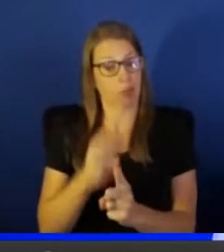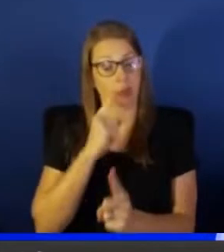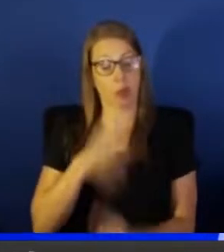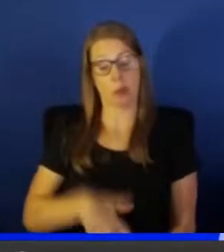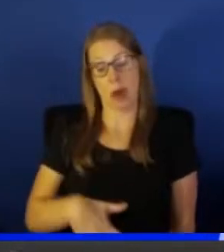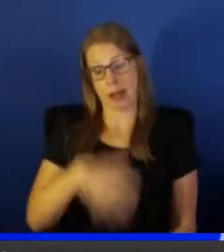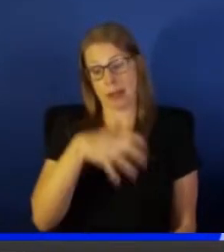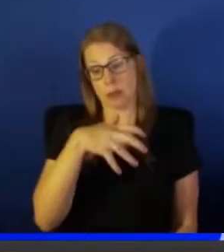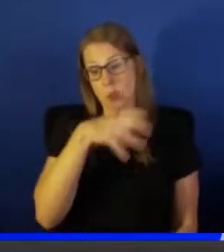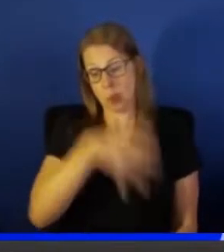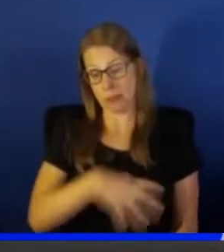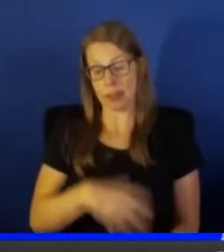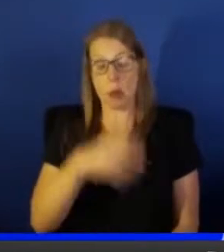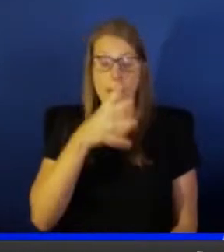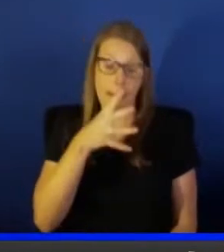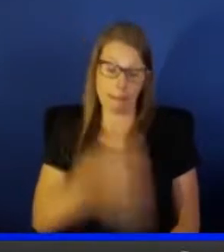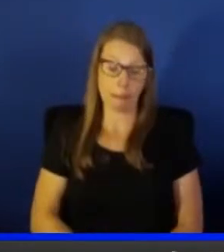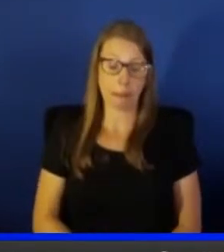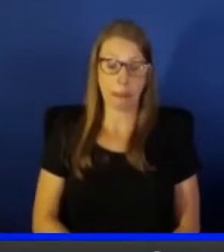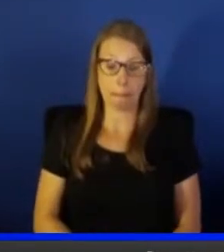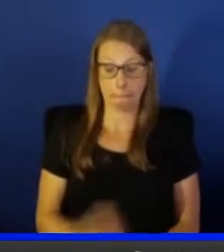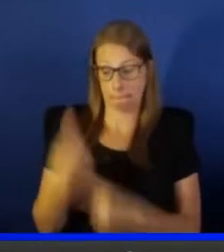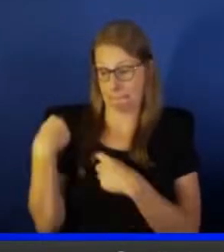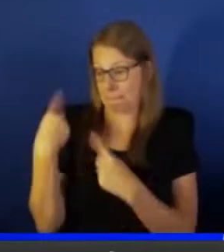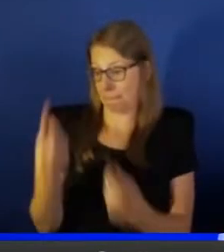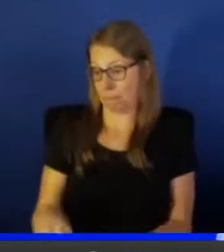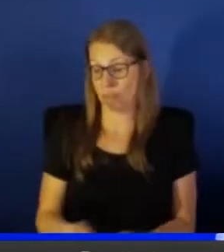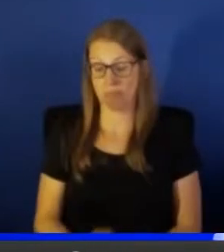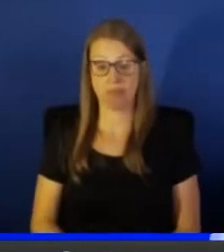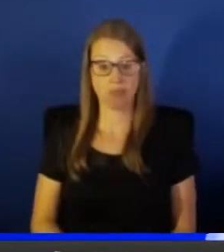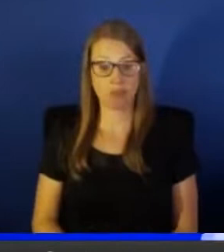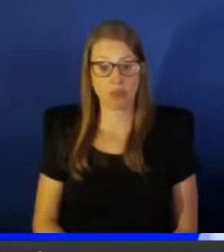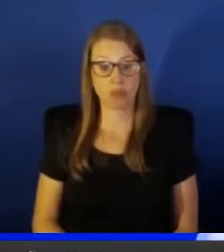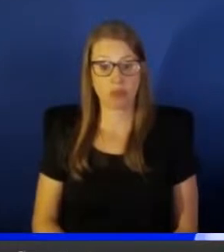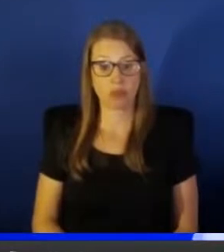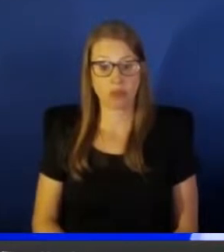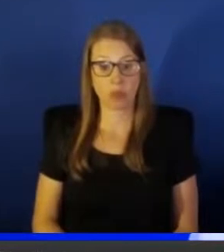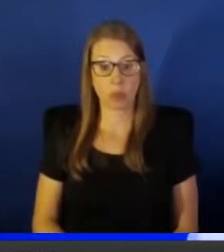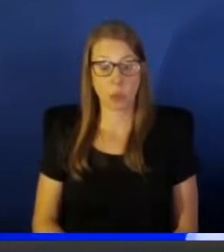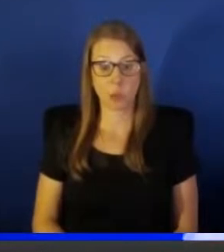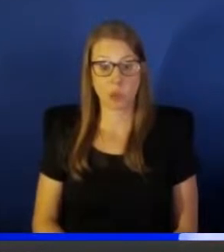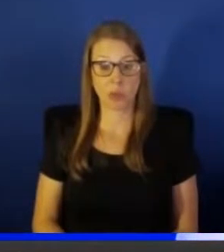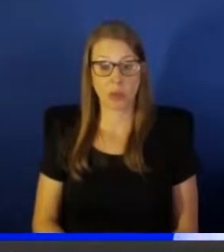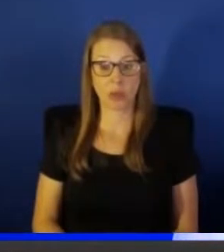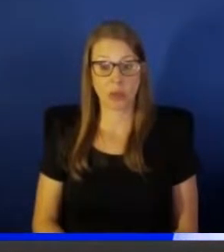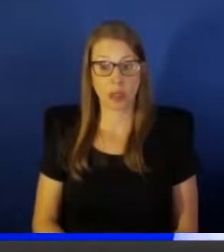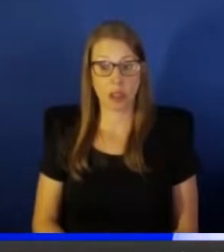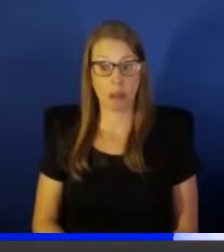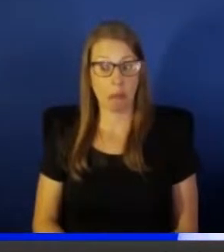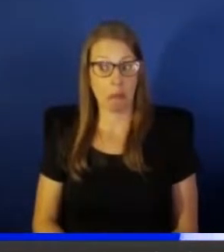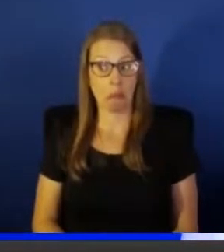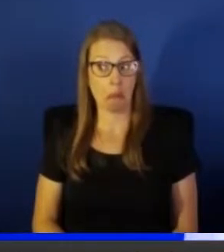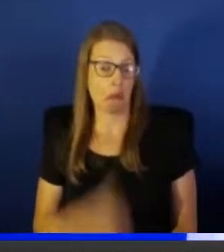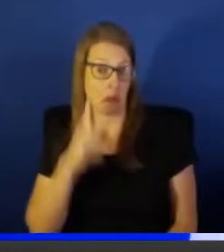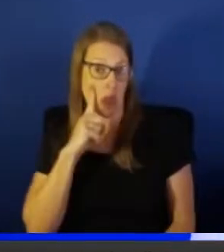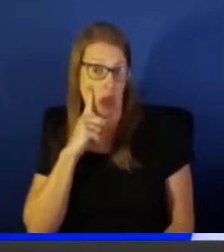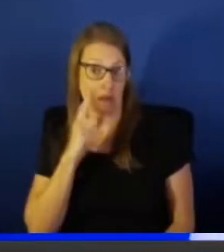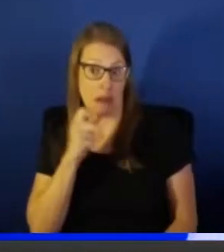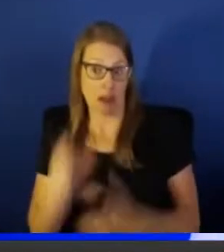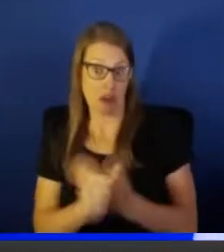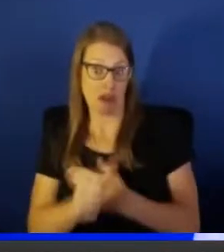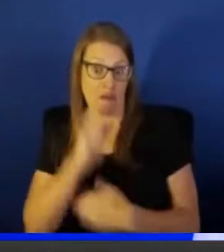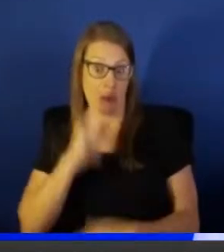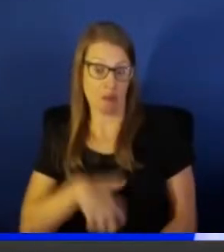too dangerous about this disease for pregnant women. That is absolutely not true. As we've gotten to be able to gather more data, we found